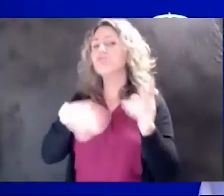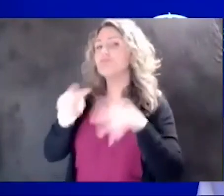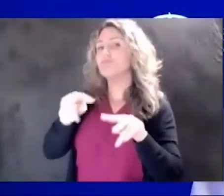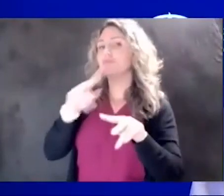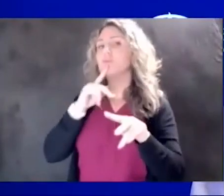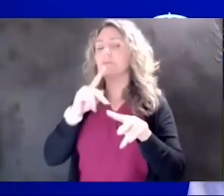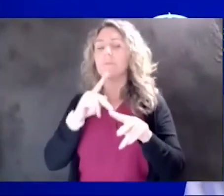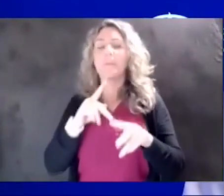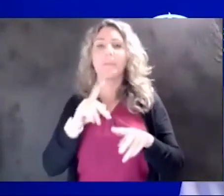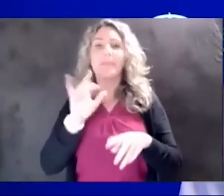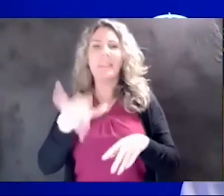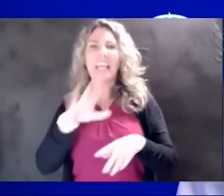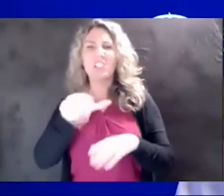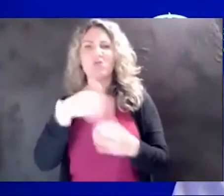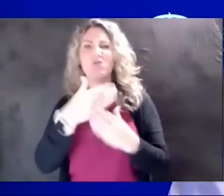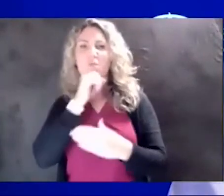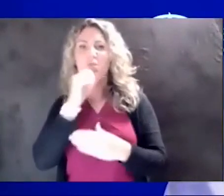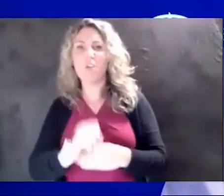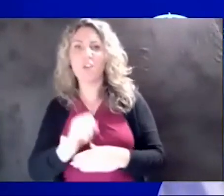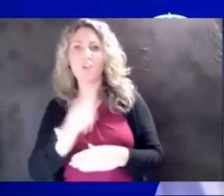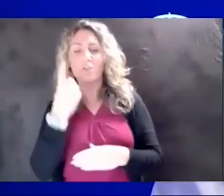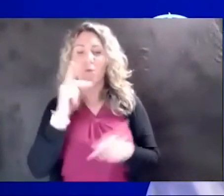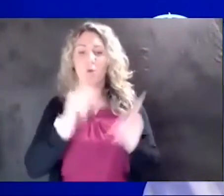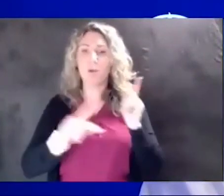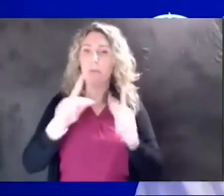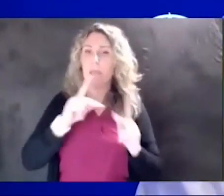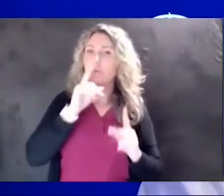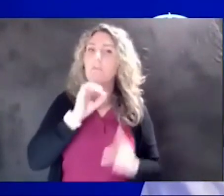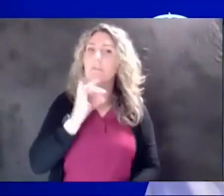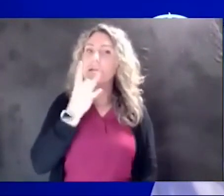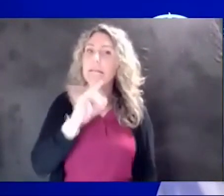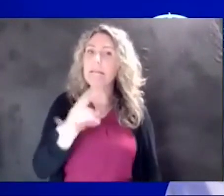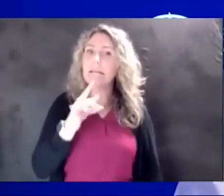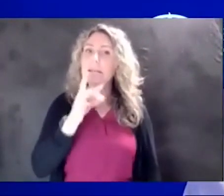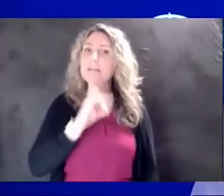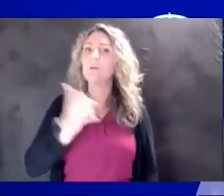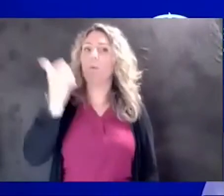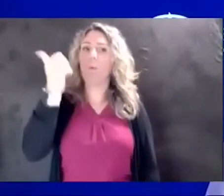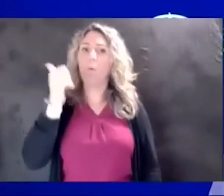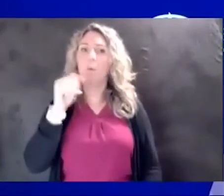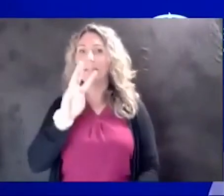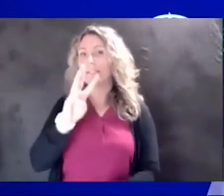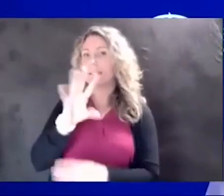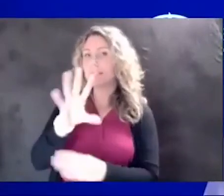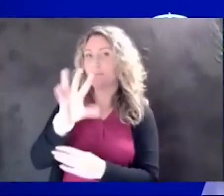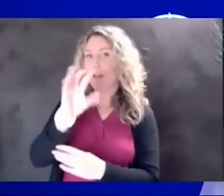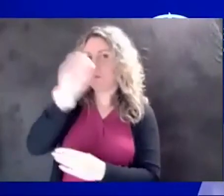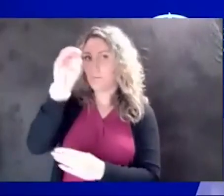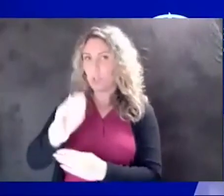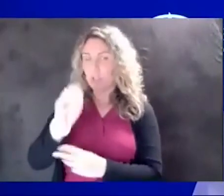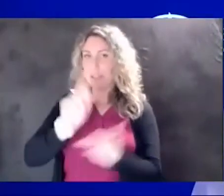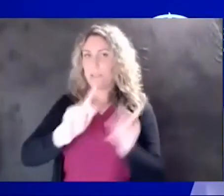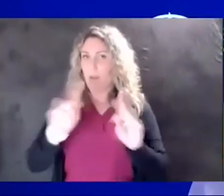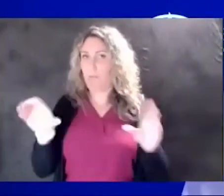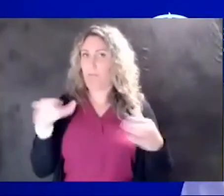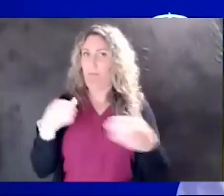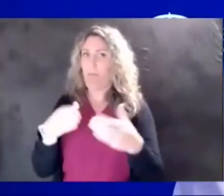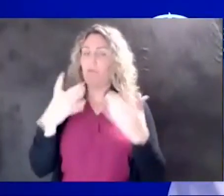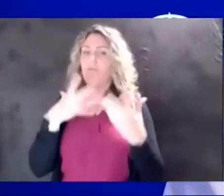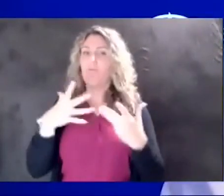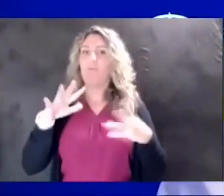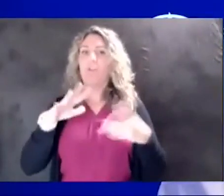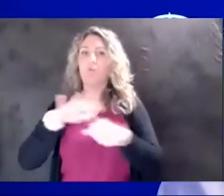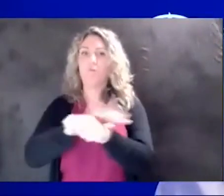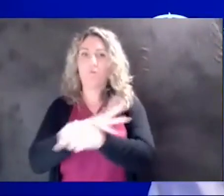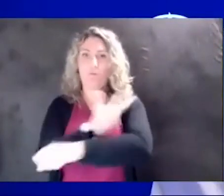ages. For people that are 18 and over, it is 65% of the population that is fully vaccinated